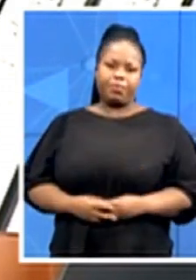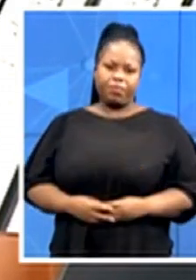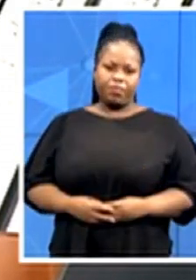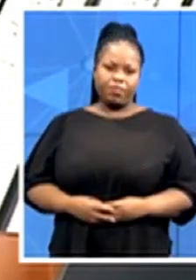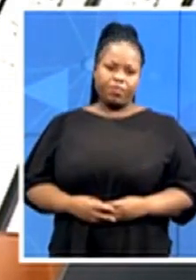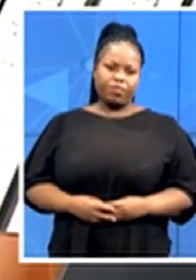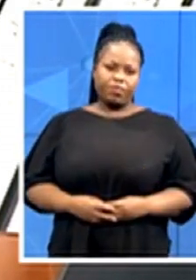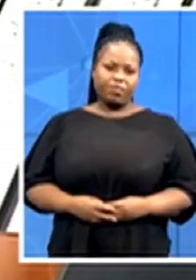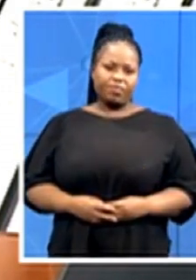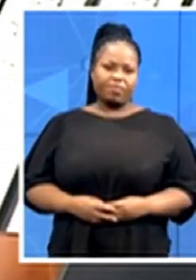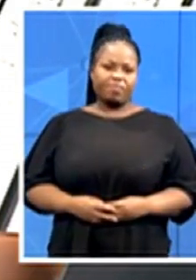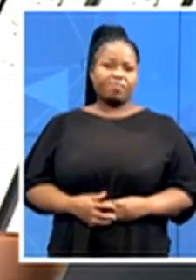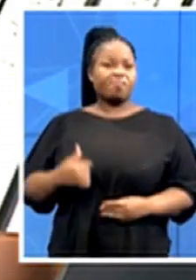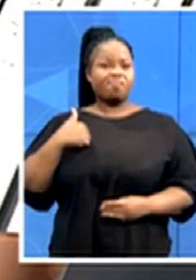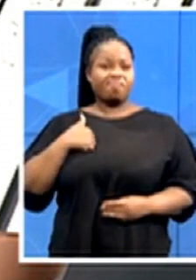a